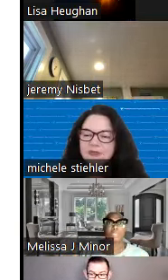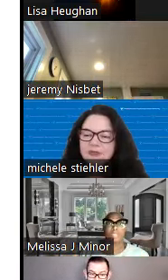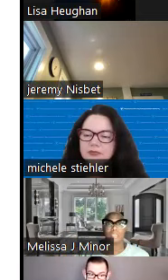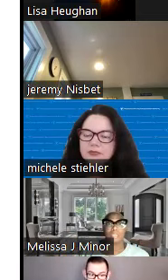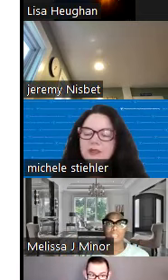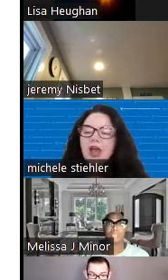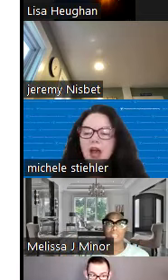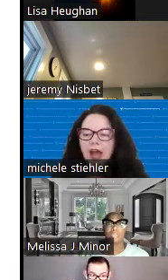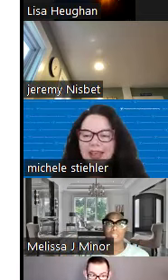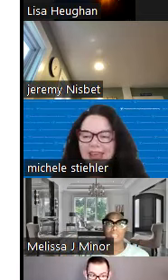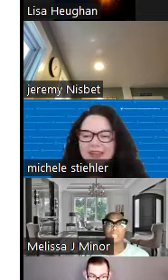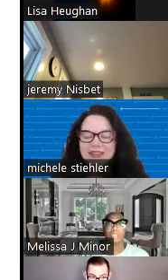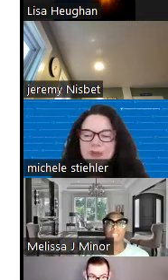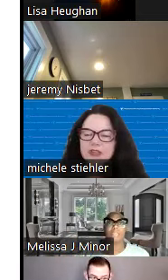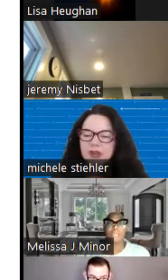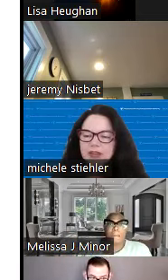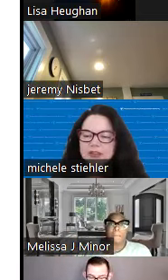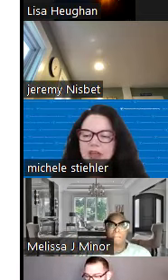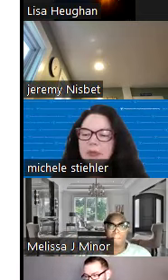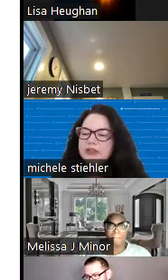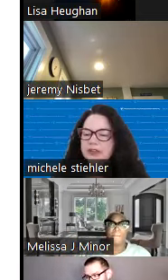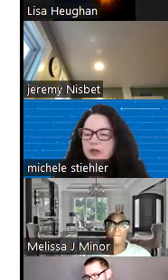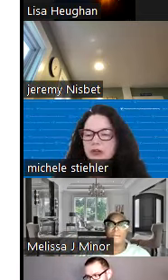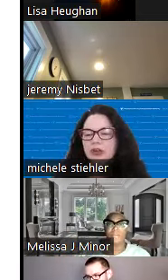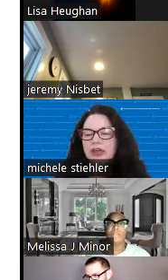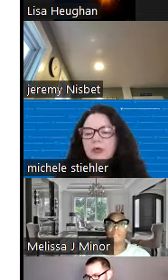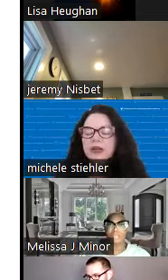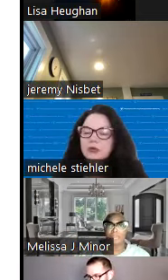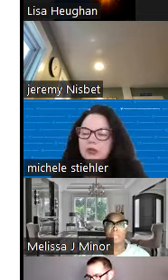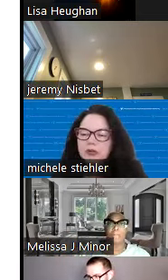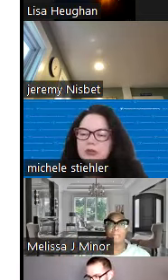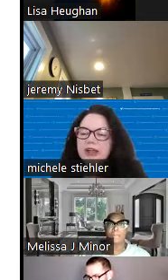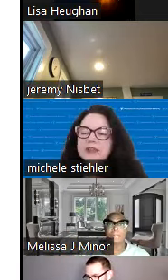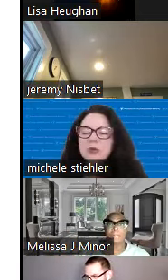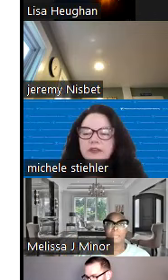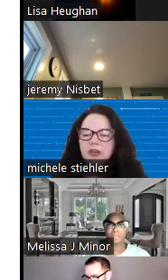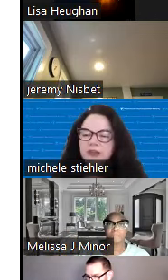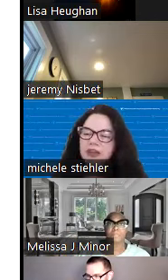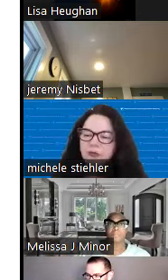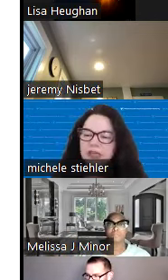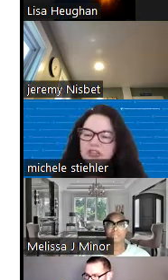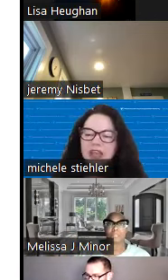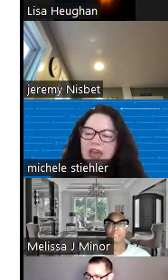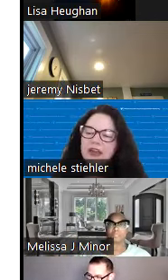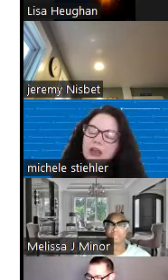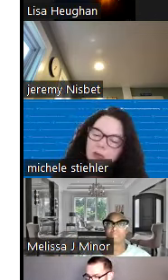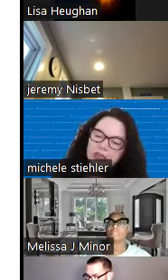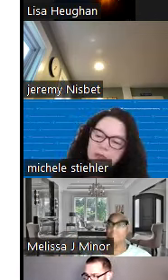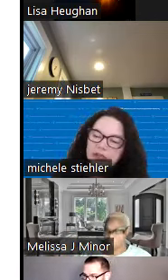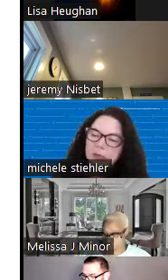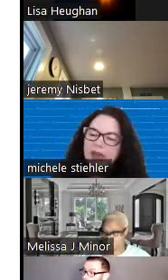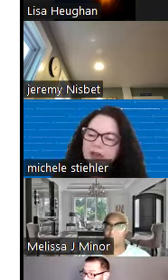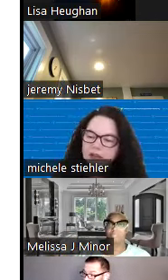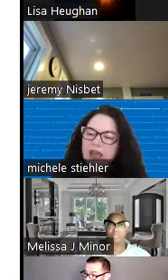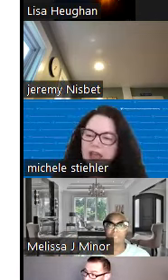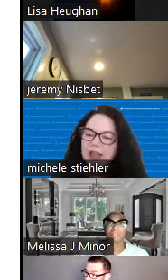code. I can't speak directly to that because I don't know your neighbor and I don't know your address, but if you give that information to Kat, we can